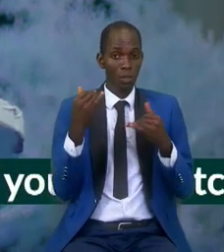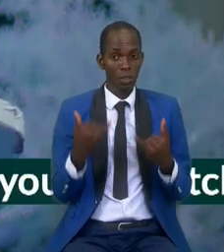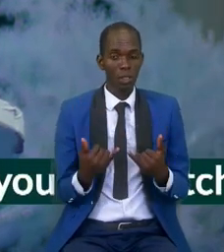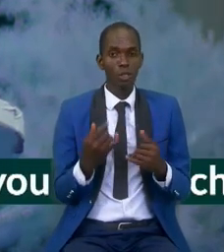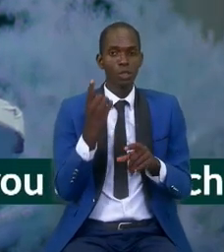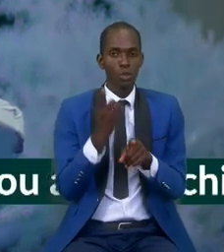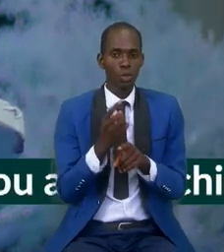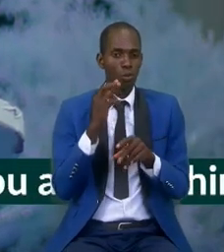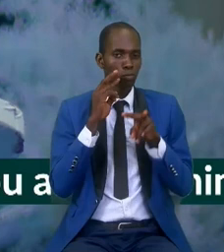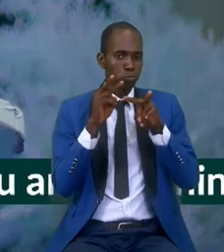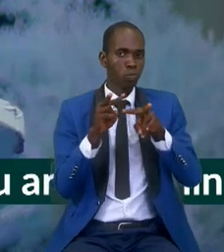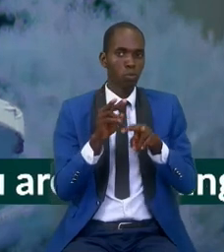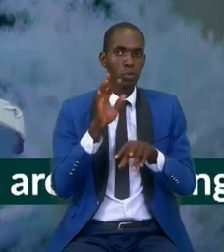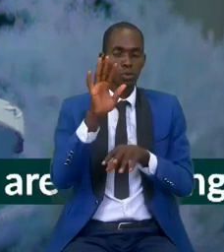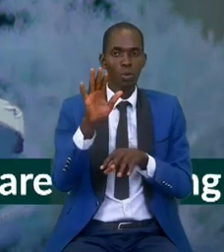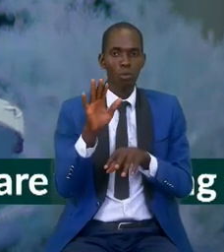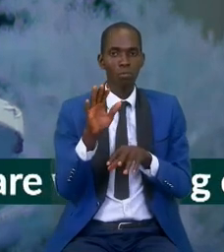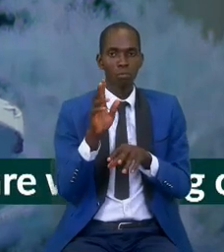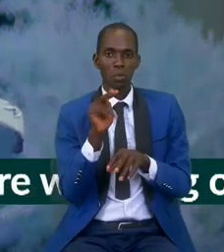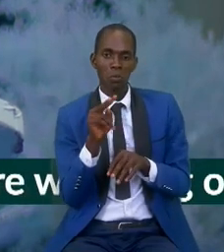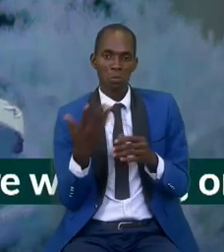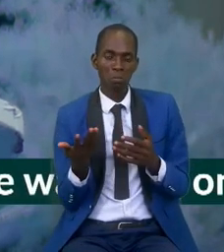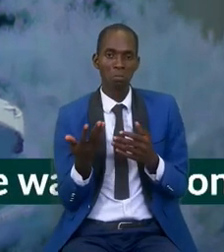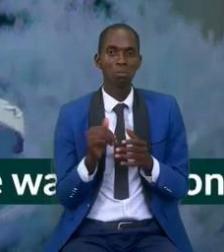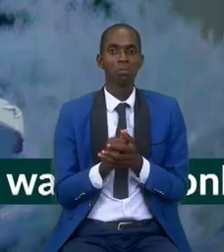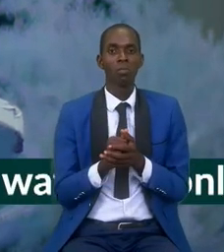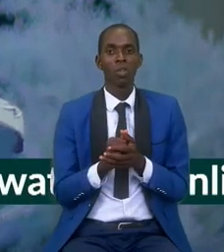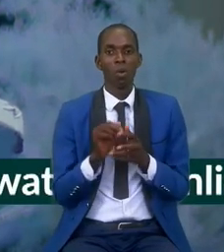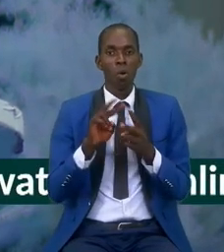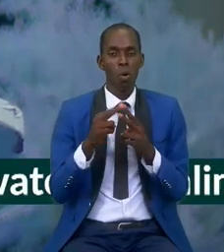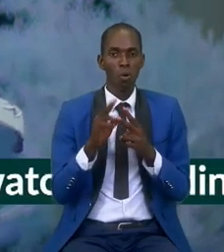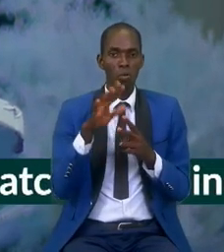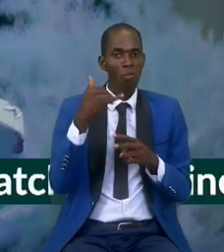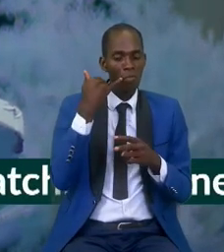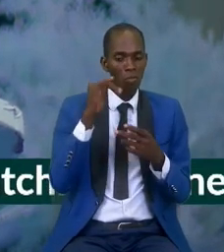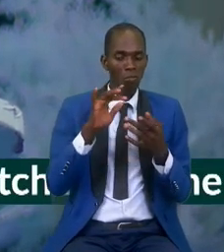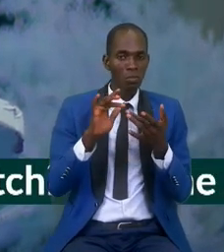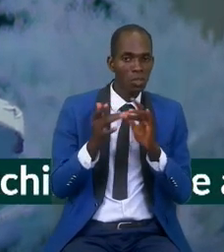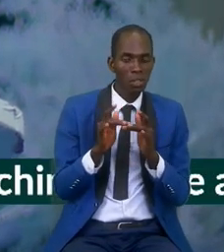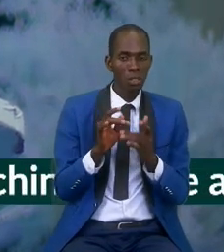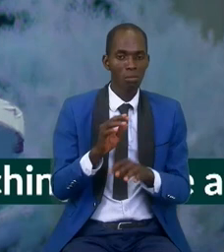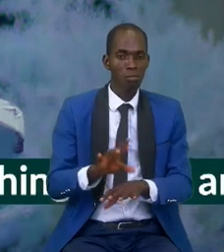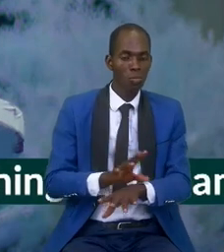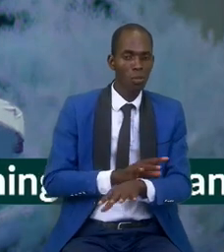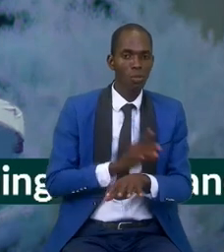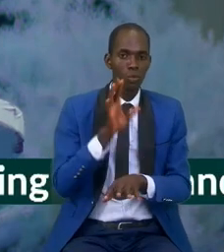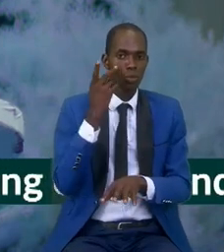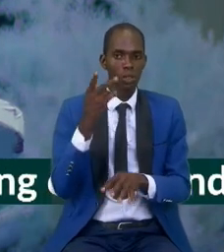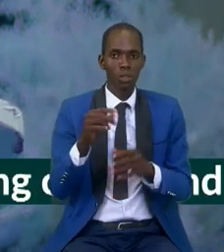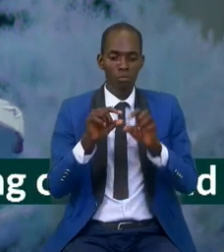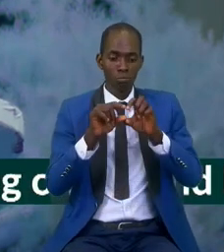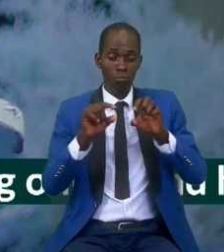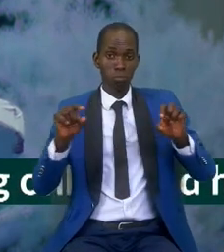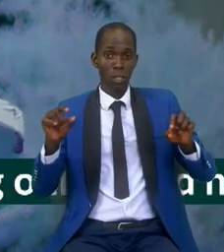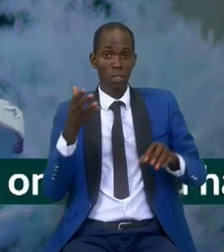click there by the grace of God as you see it's clickets and